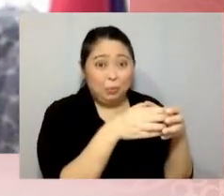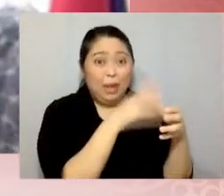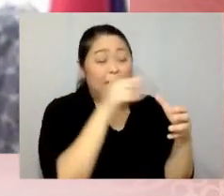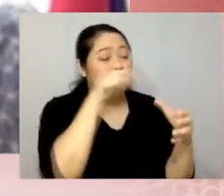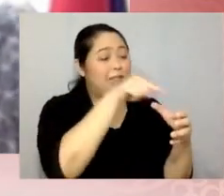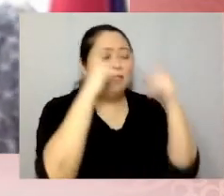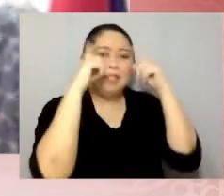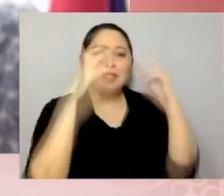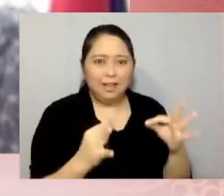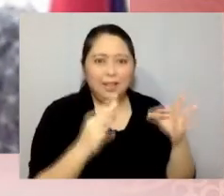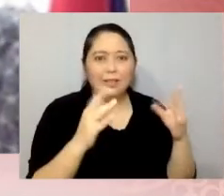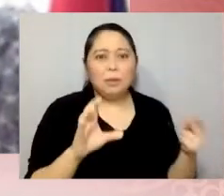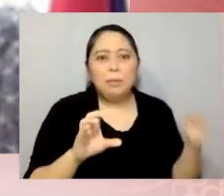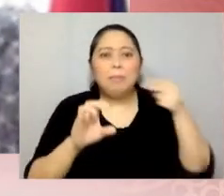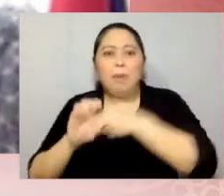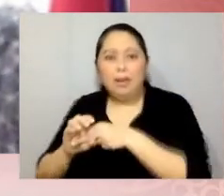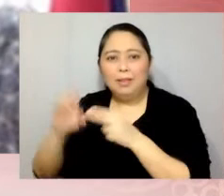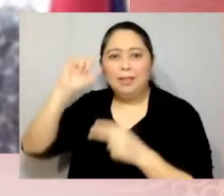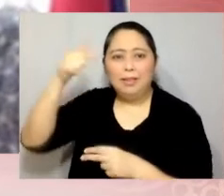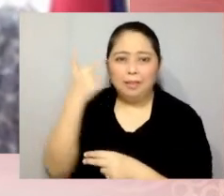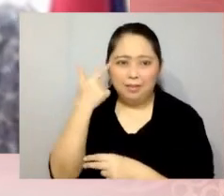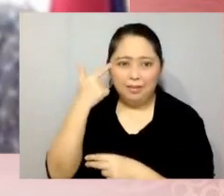that have decided to join the government. So